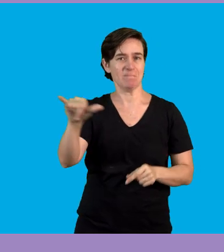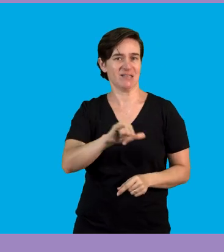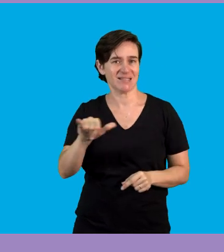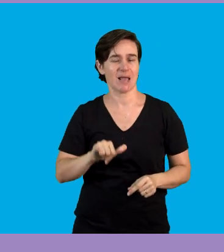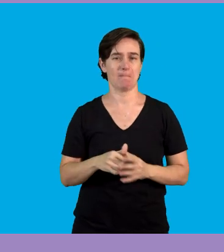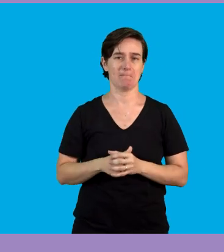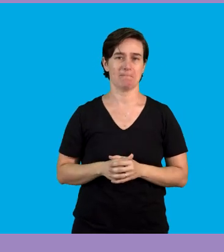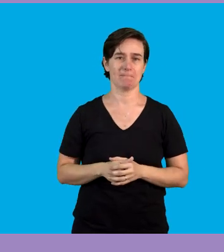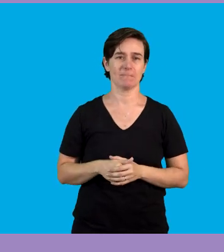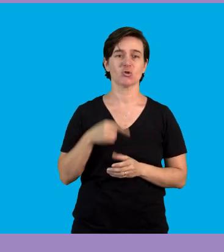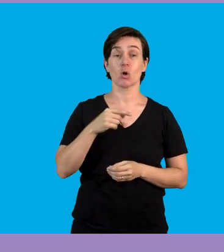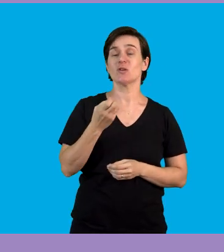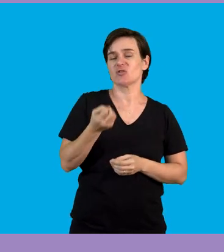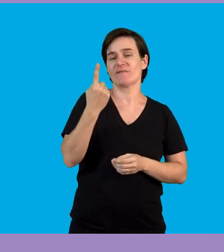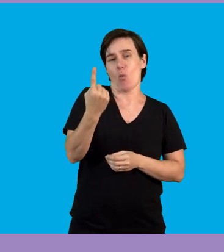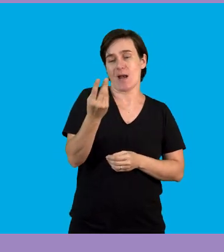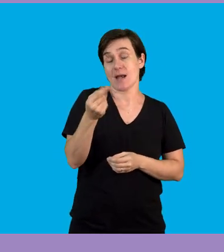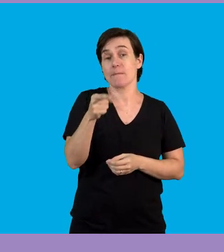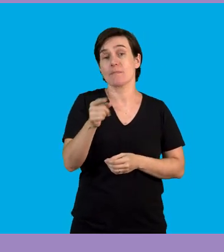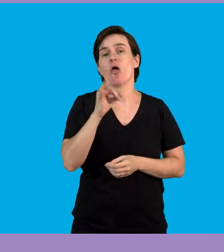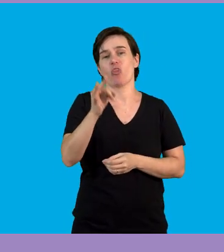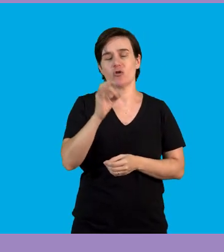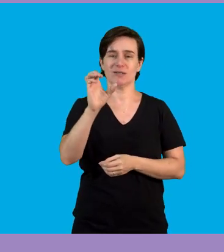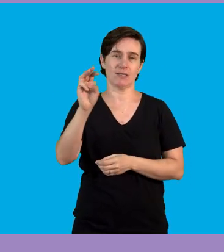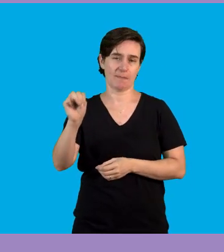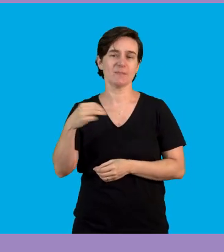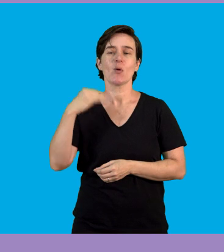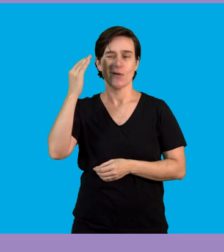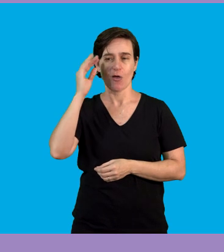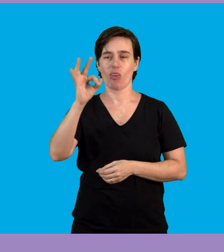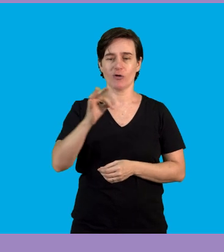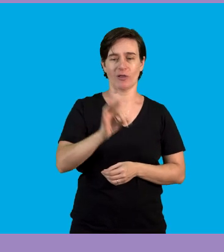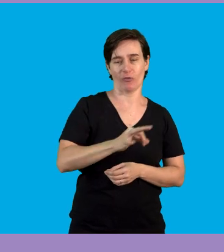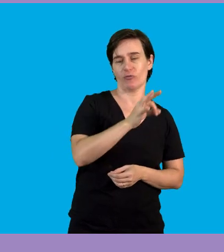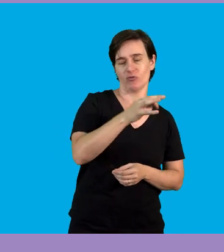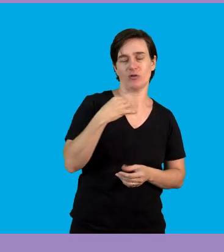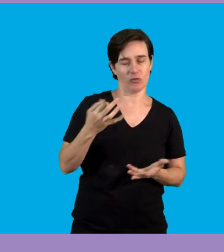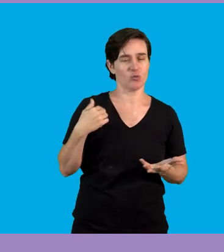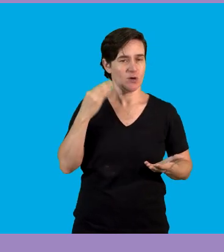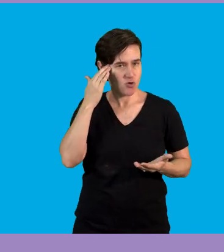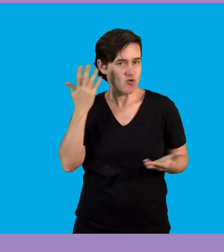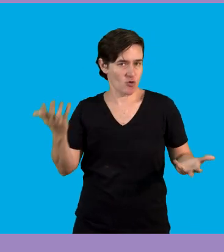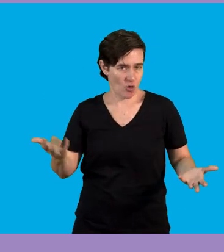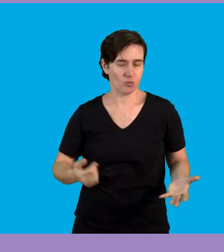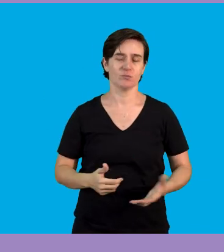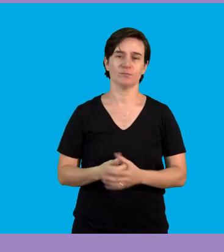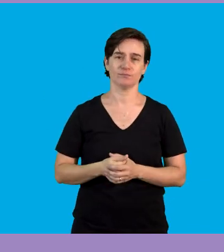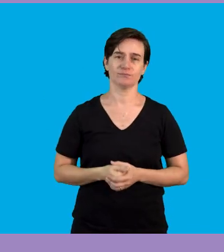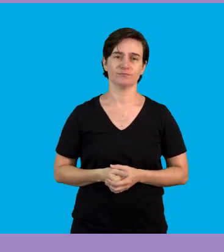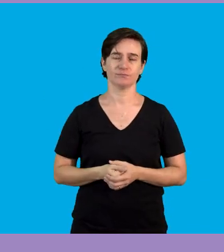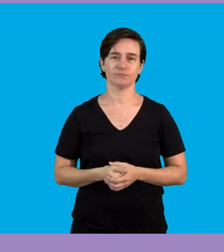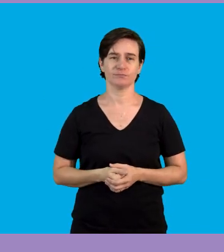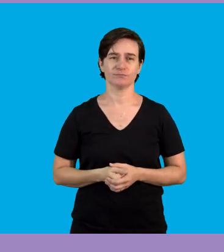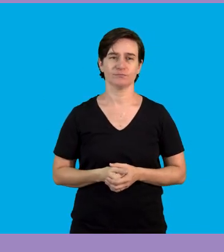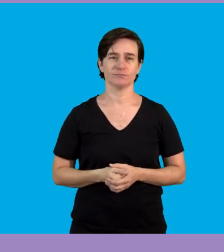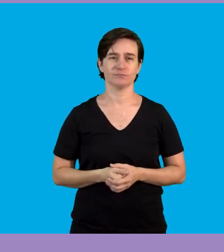each other. So now we've been given just one length, which is 13 centimeters. And because we know that all of the sides are equal,